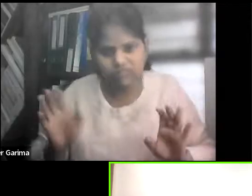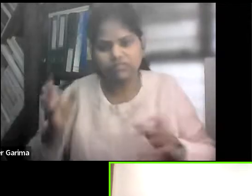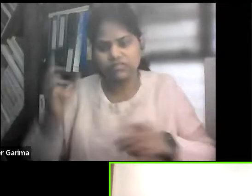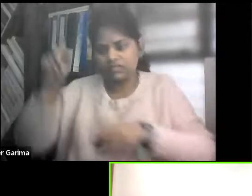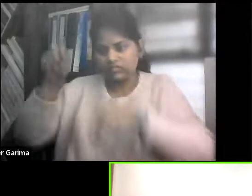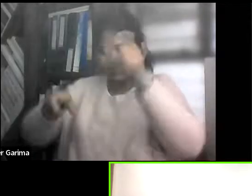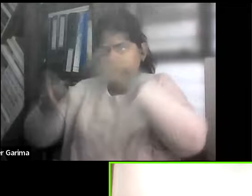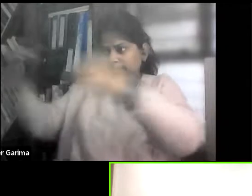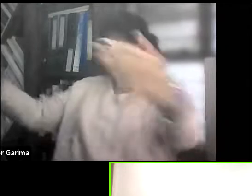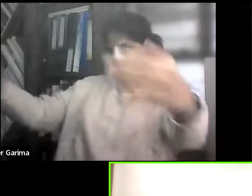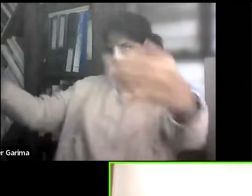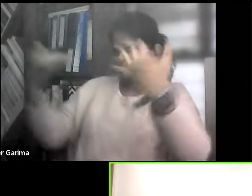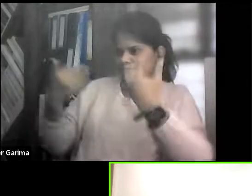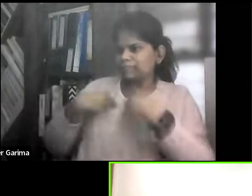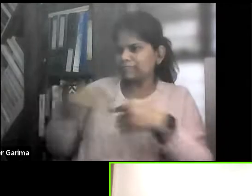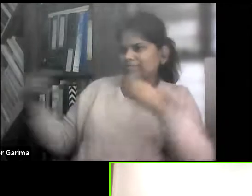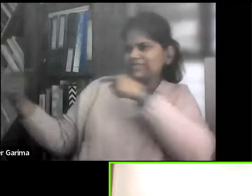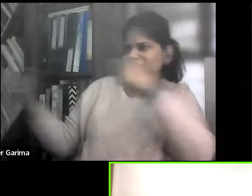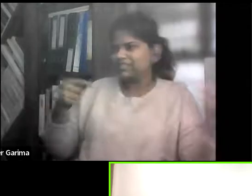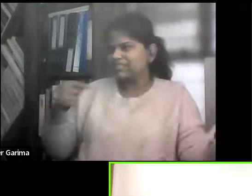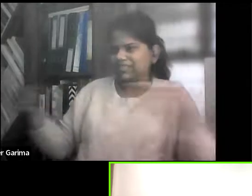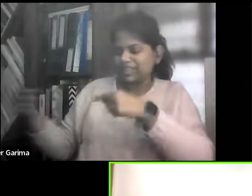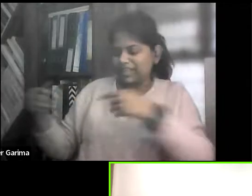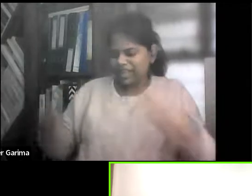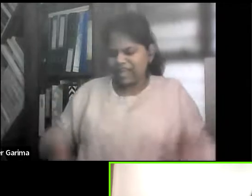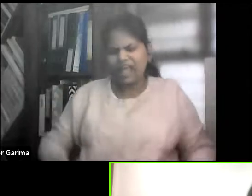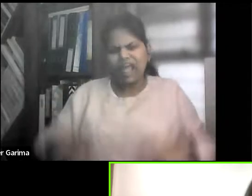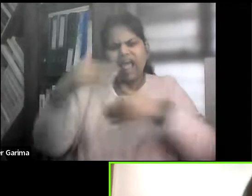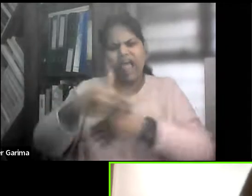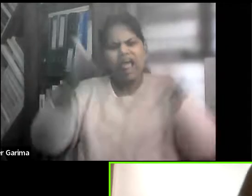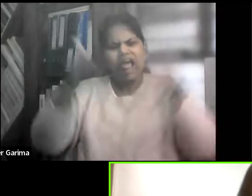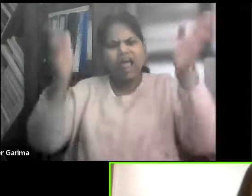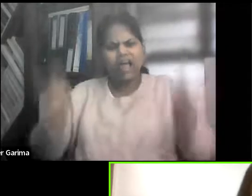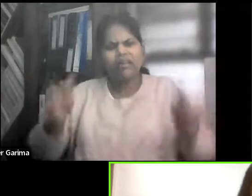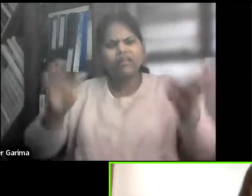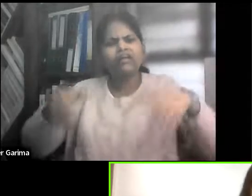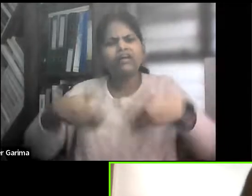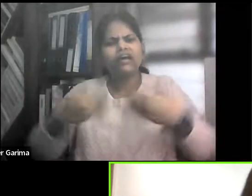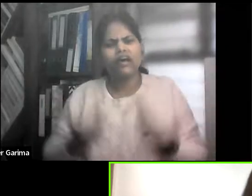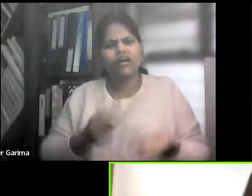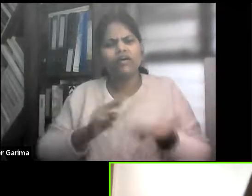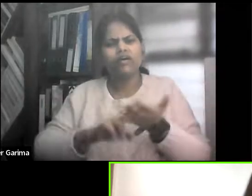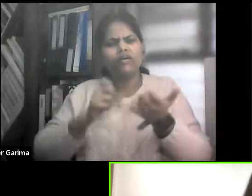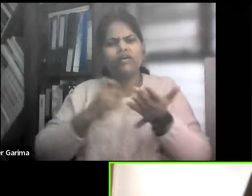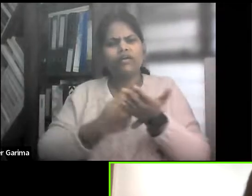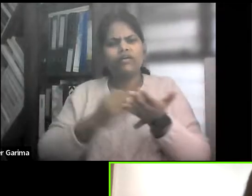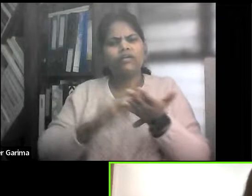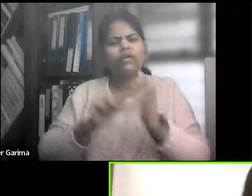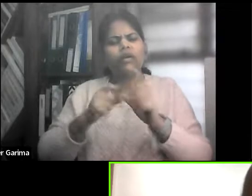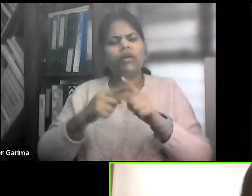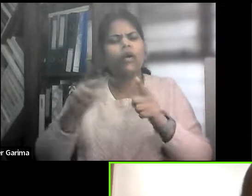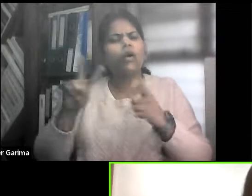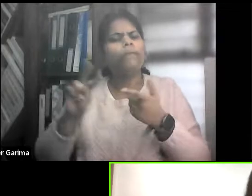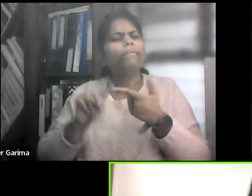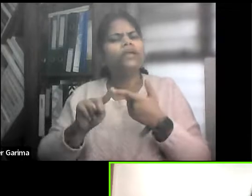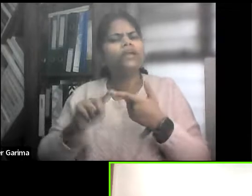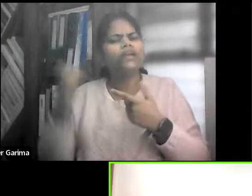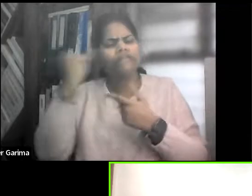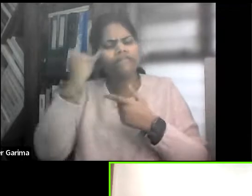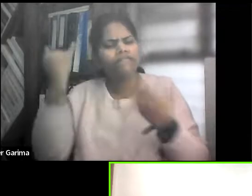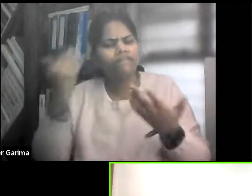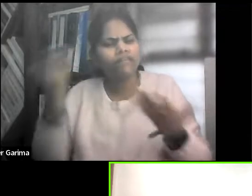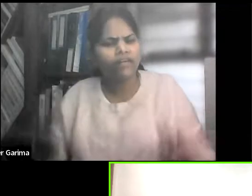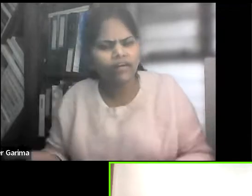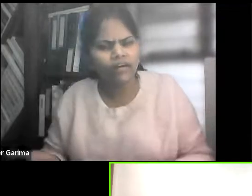the argument on how somatic limitations may function against the normative idea of dance, thus also depriving the